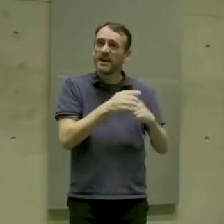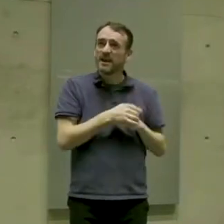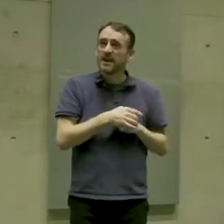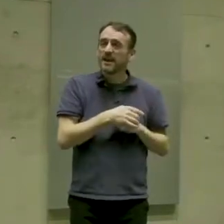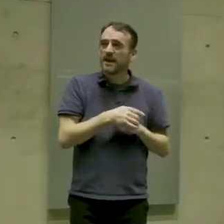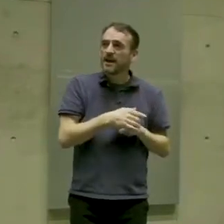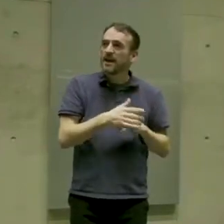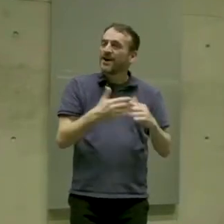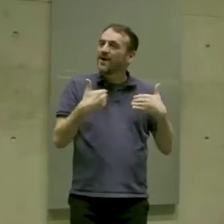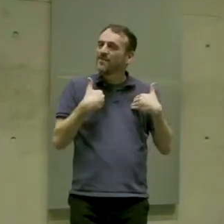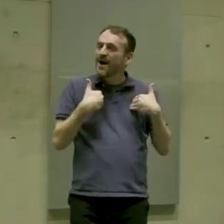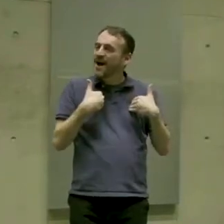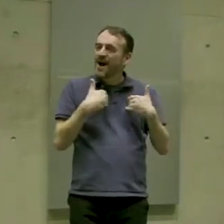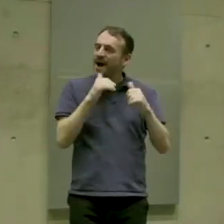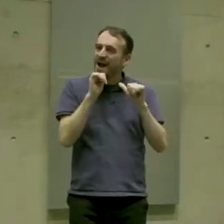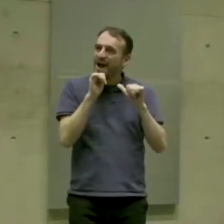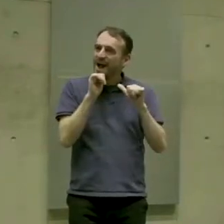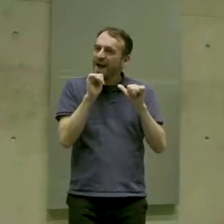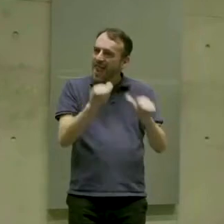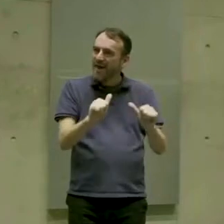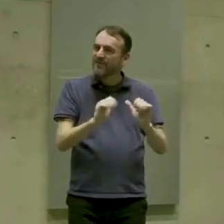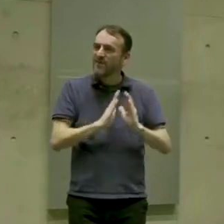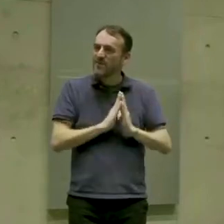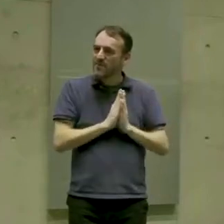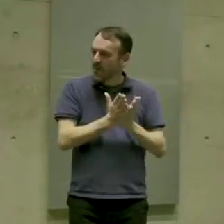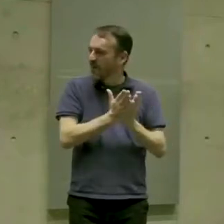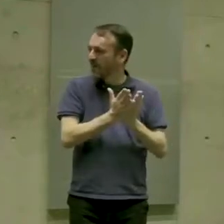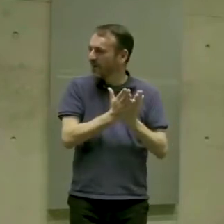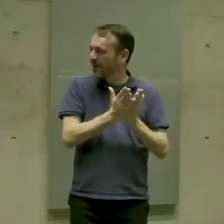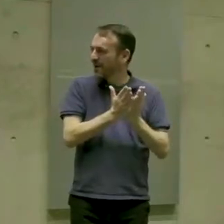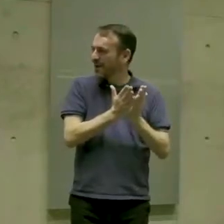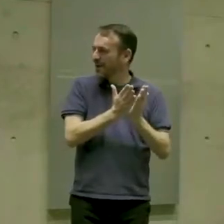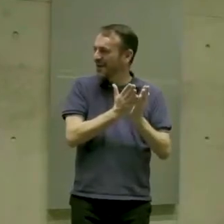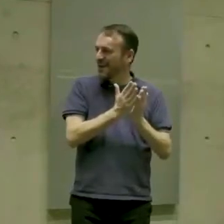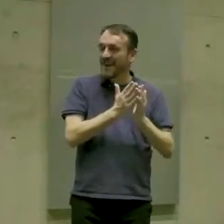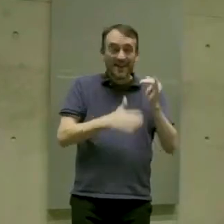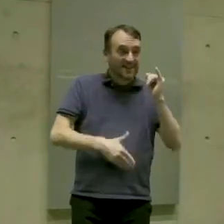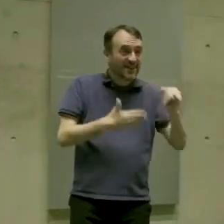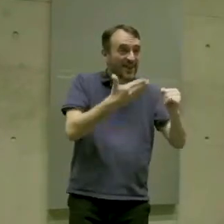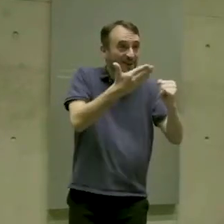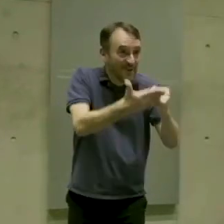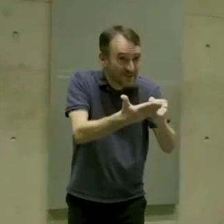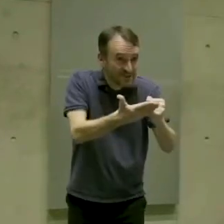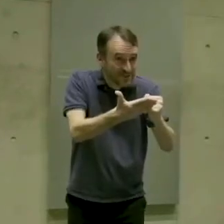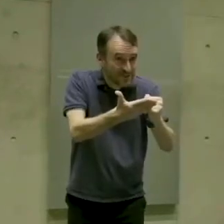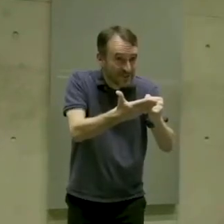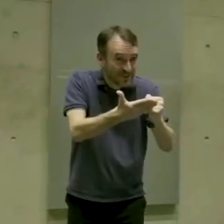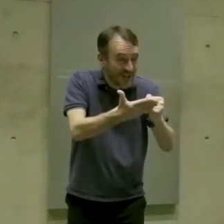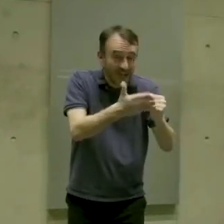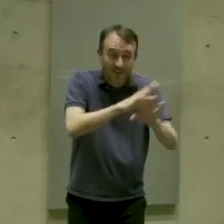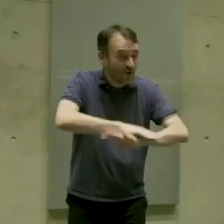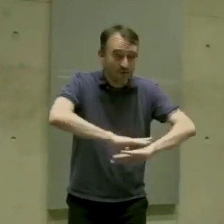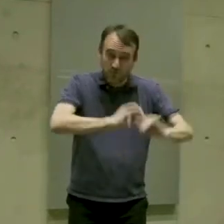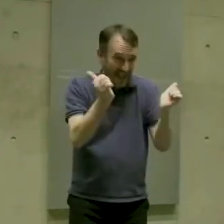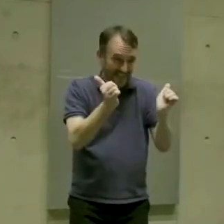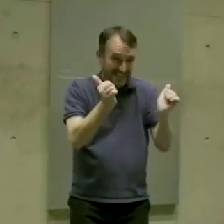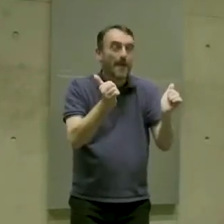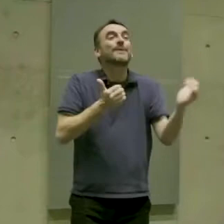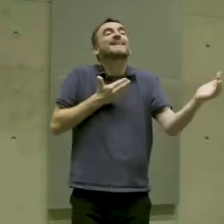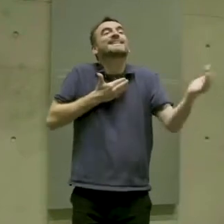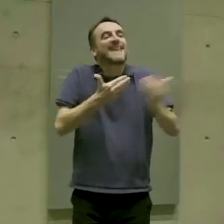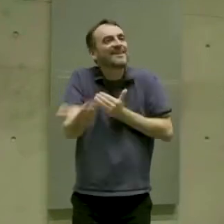I love that book, and even I can say, oh man, the conclusions to that book is not great. But, but it doesn't